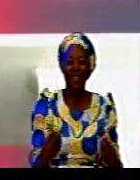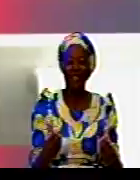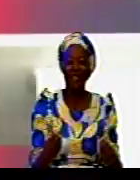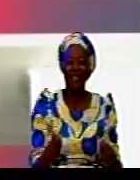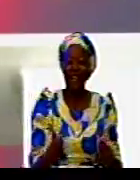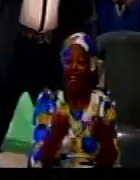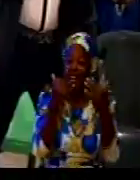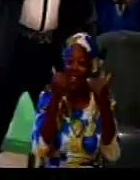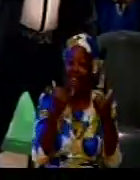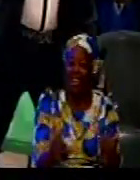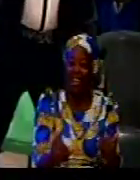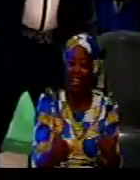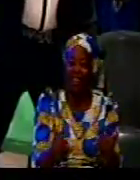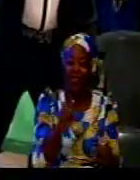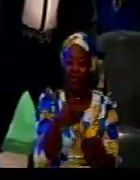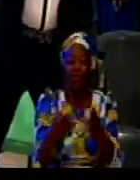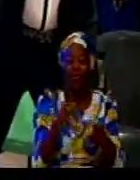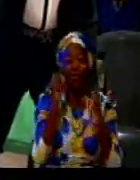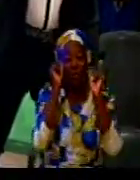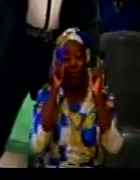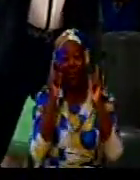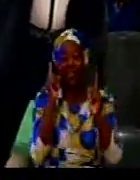solution.